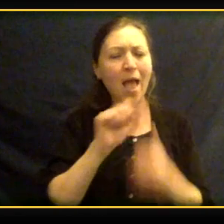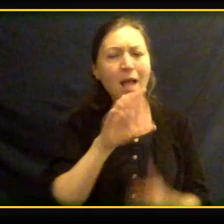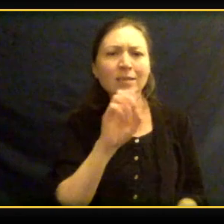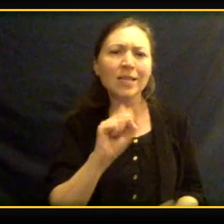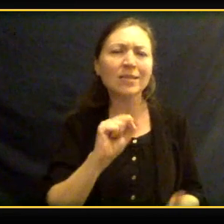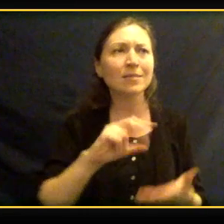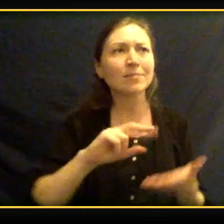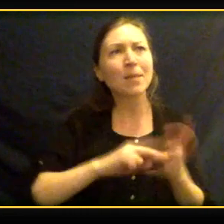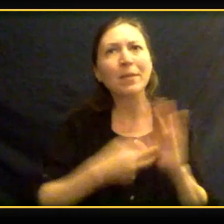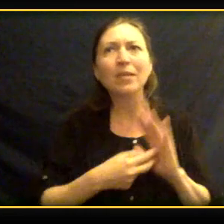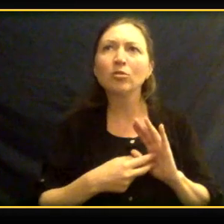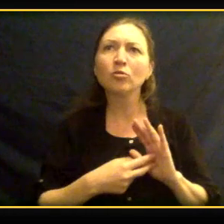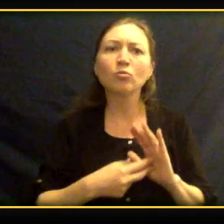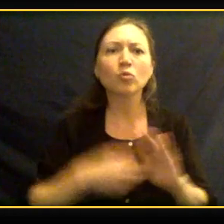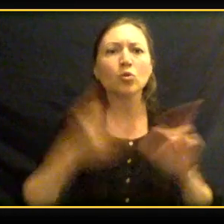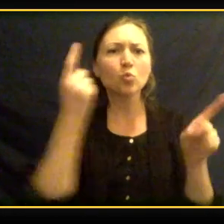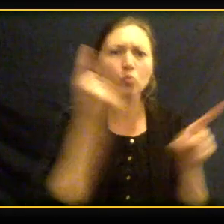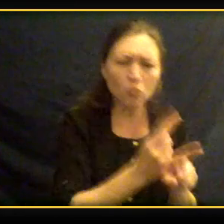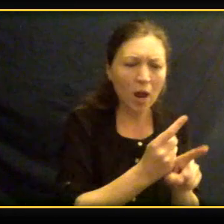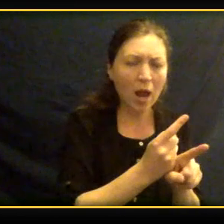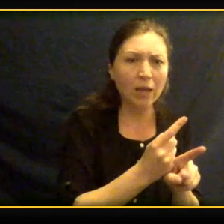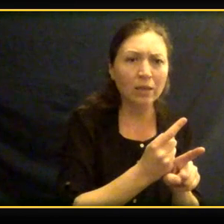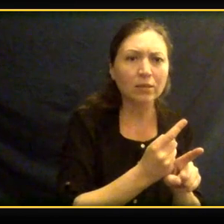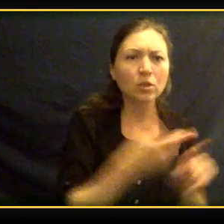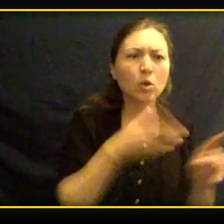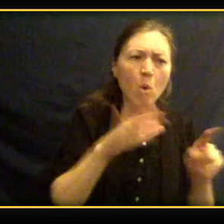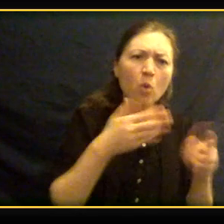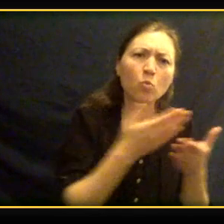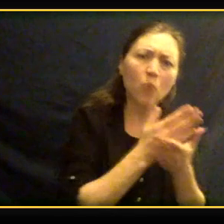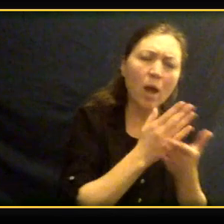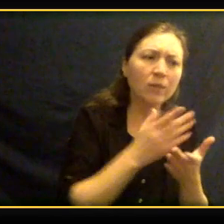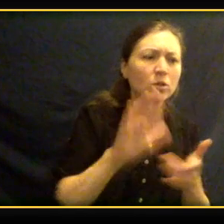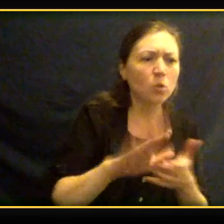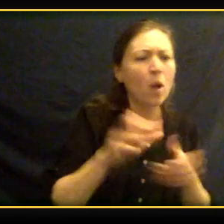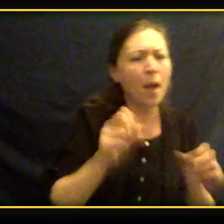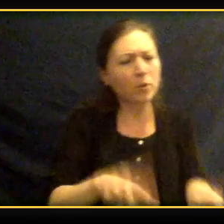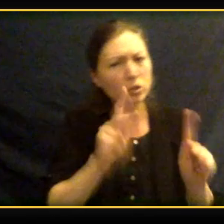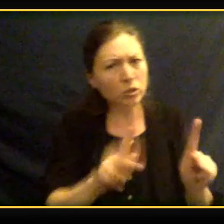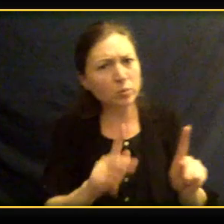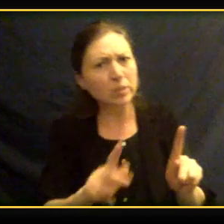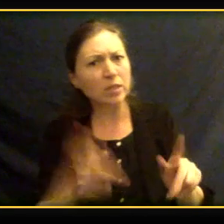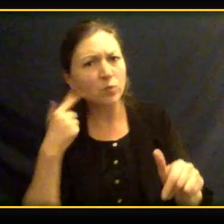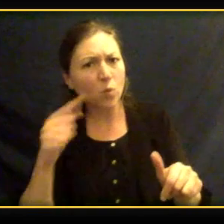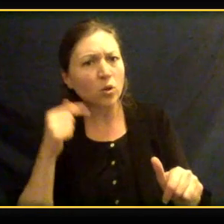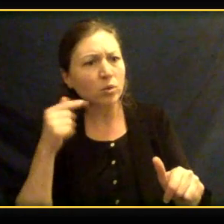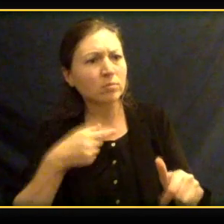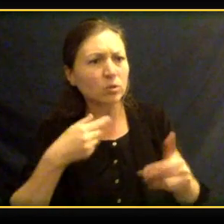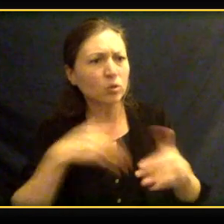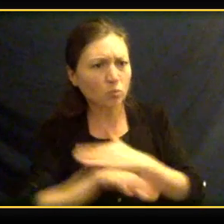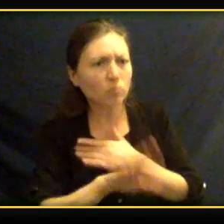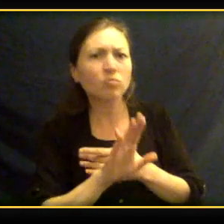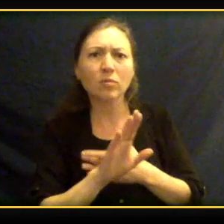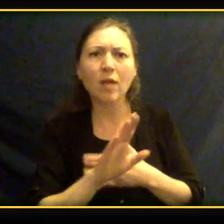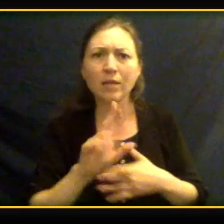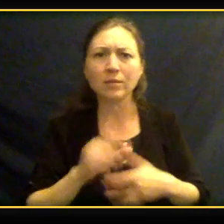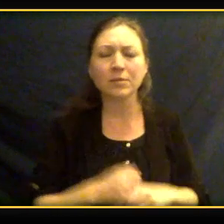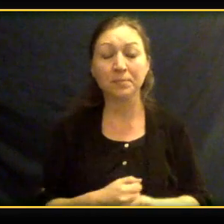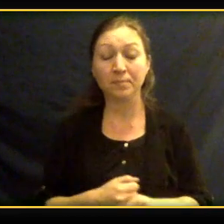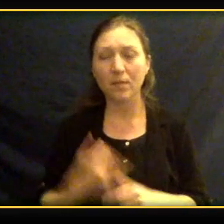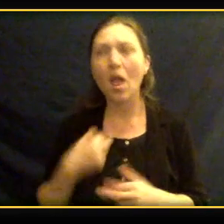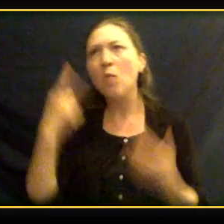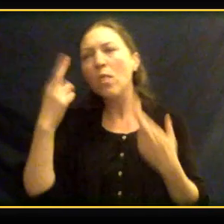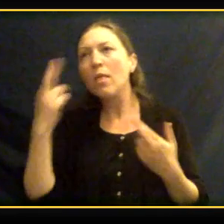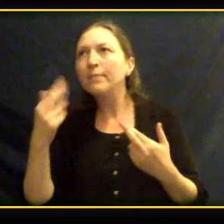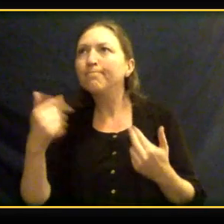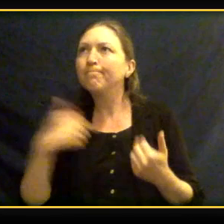enter, import, or use. When I realized that I was different than everyone else, I realized that this is something